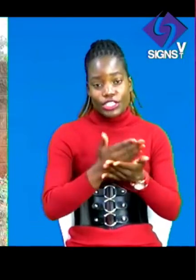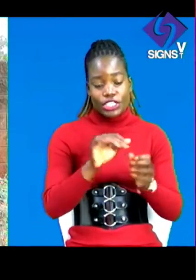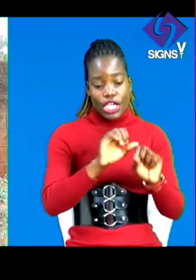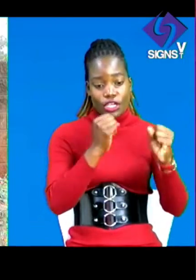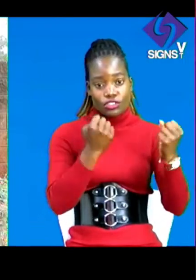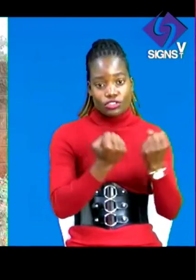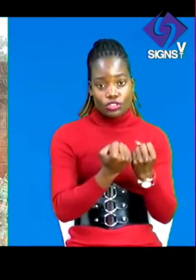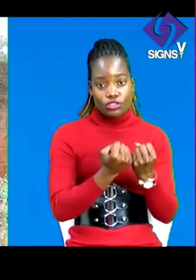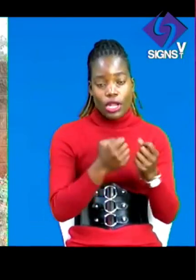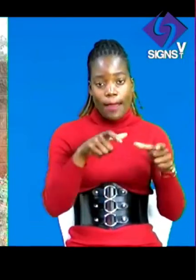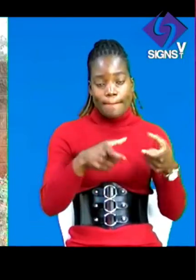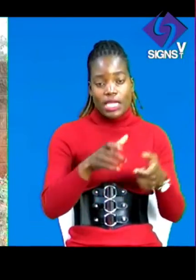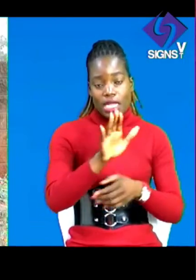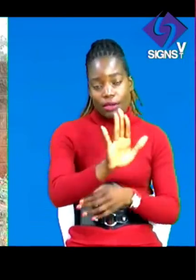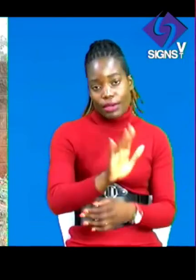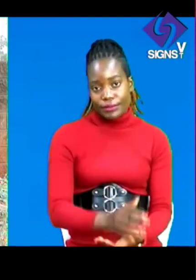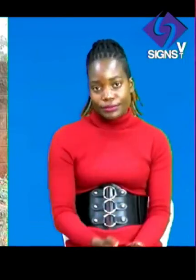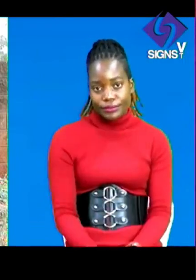with them.